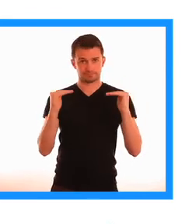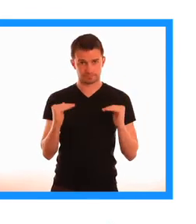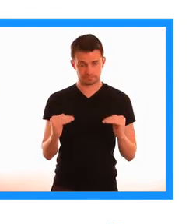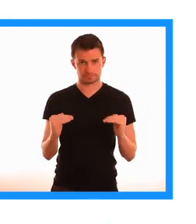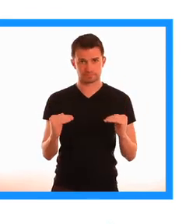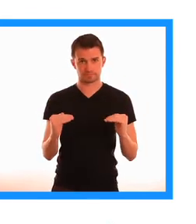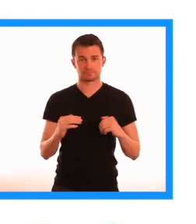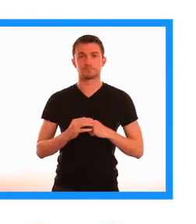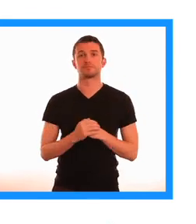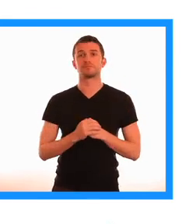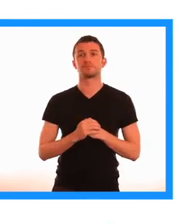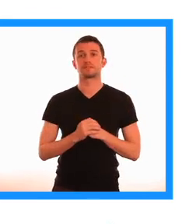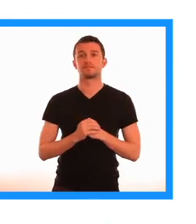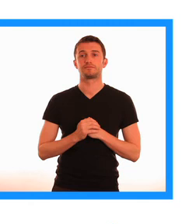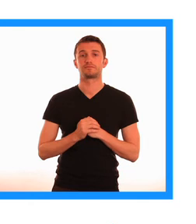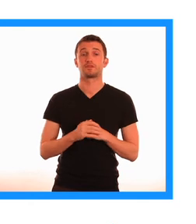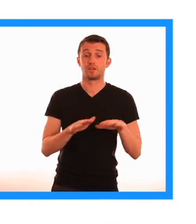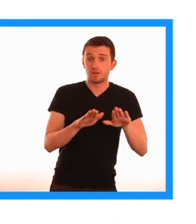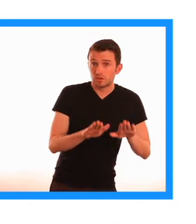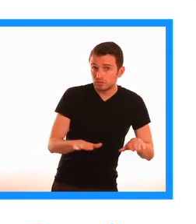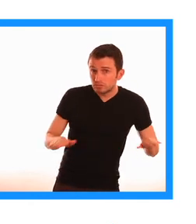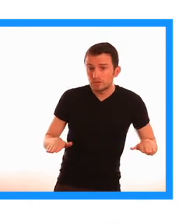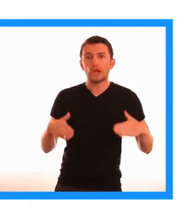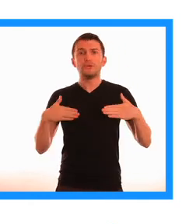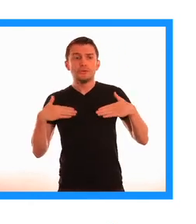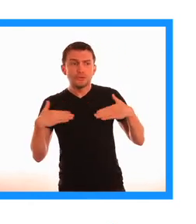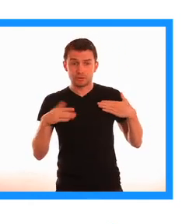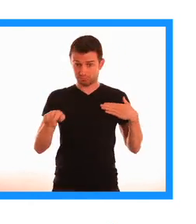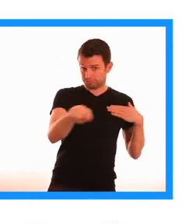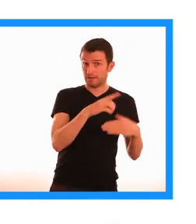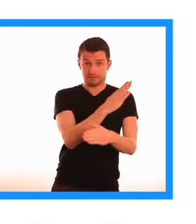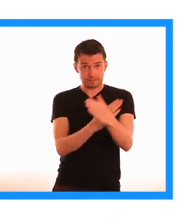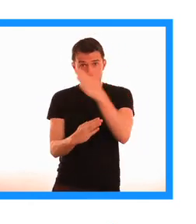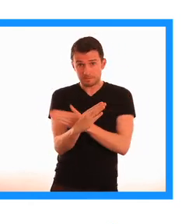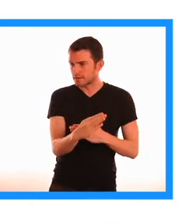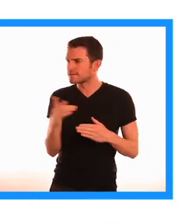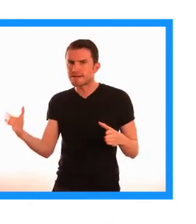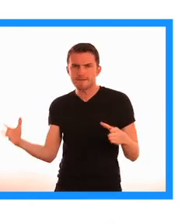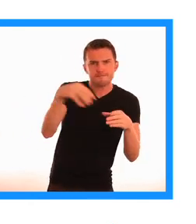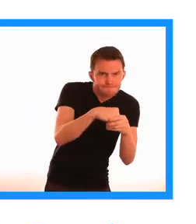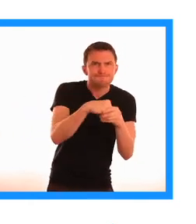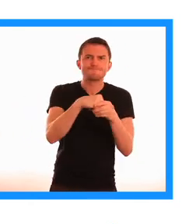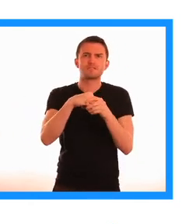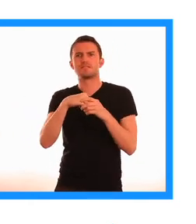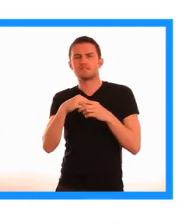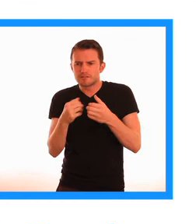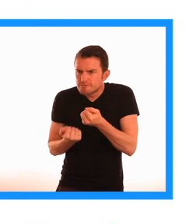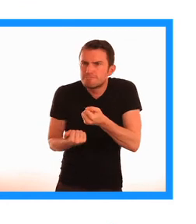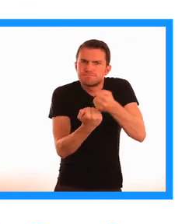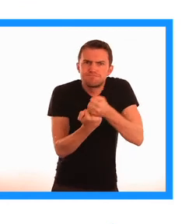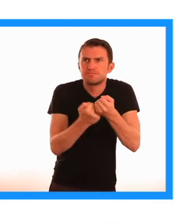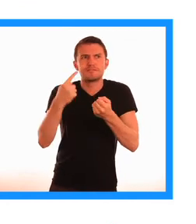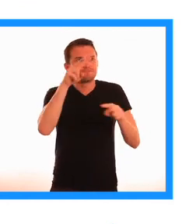Move beyond minimum standards by involving children and adolescents with disabilities and their families in evaluating supports and services designed to meet